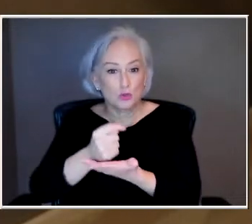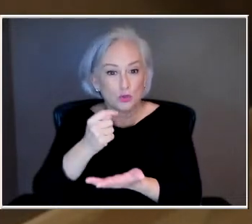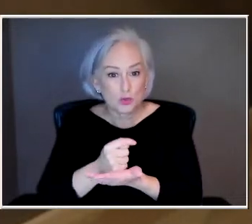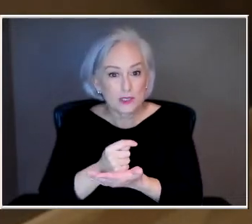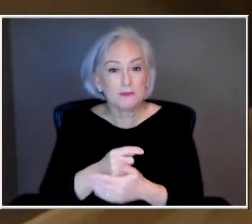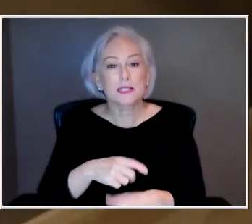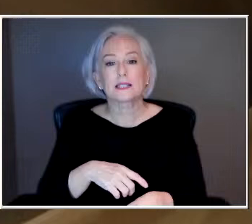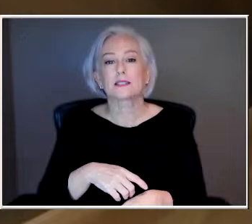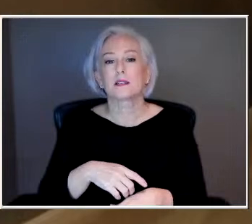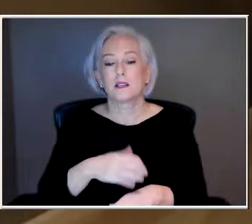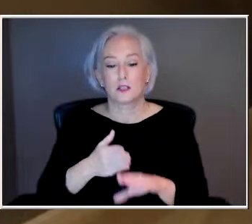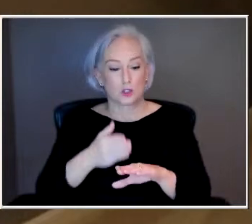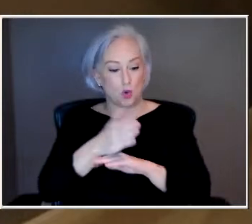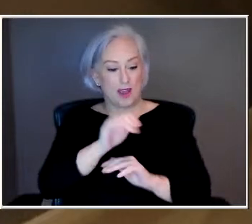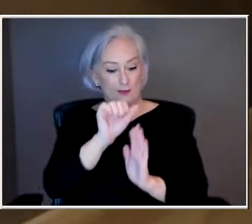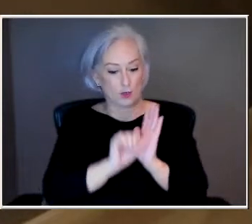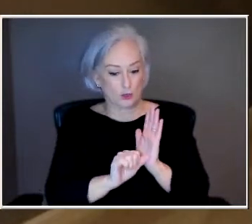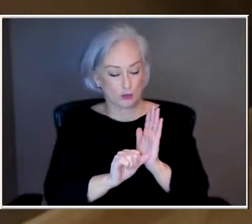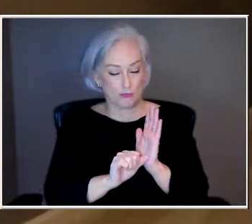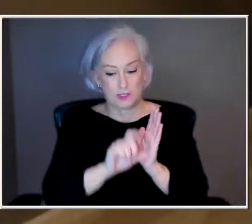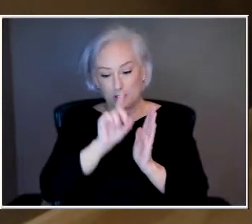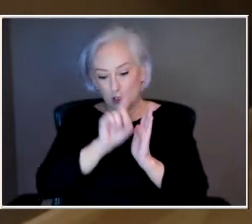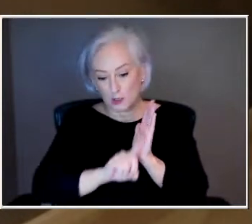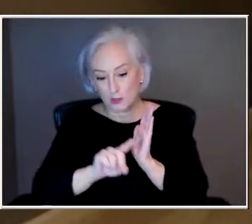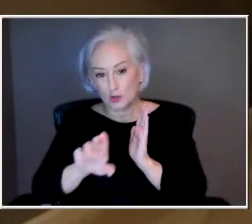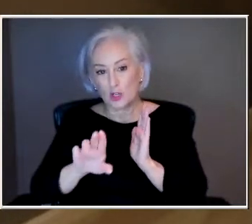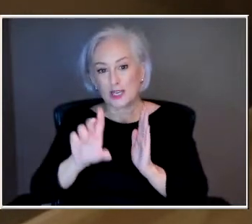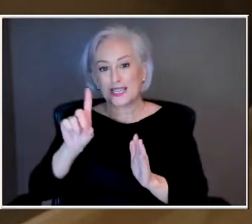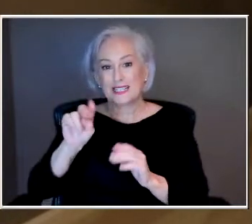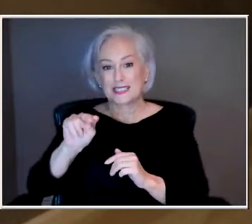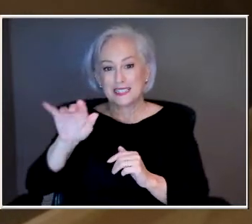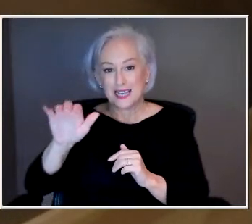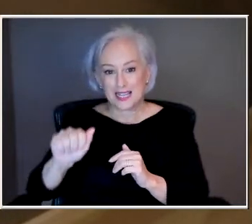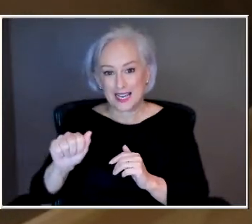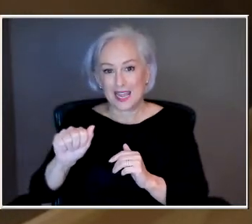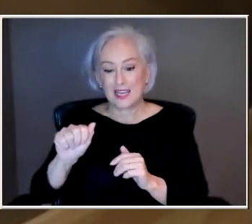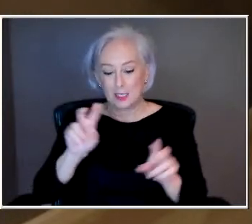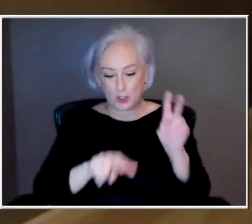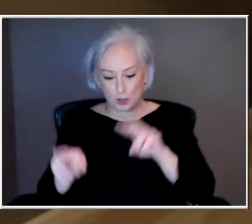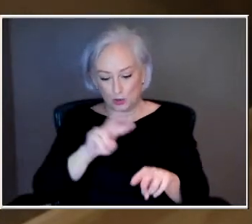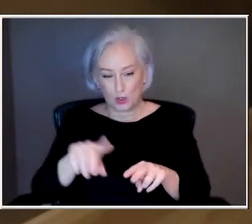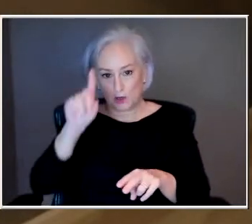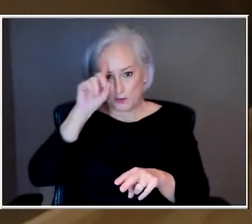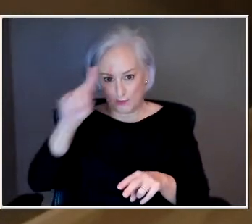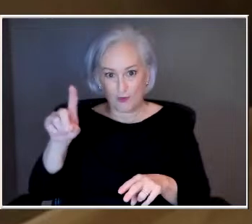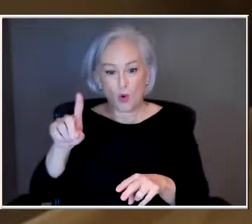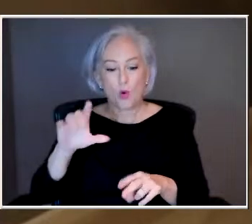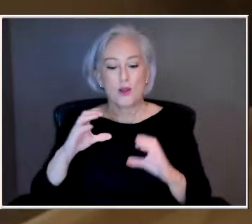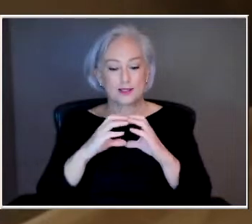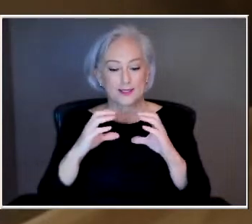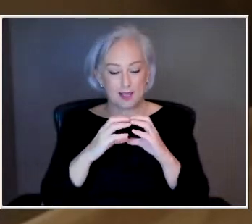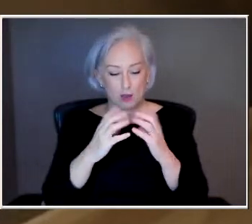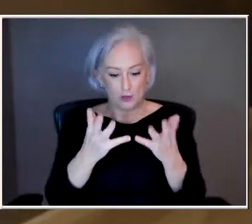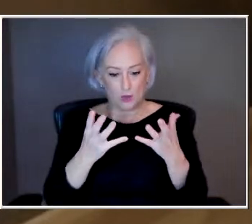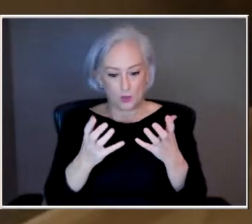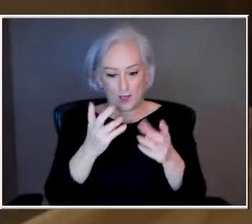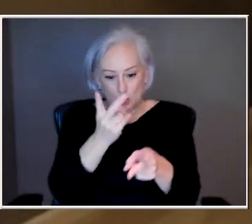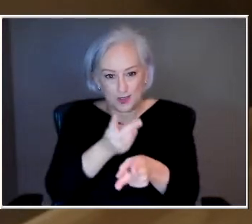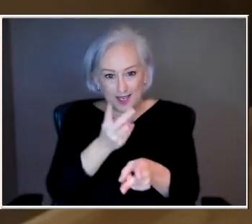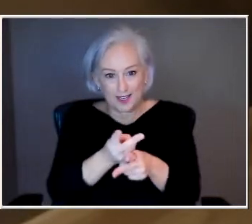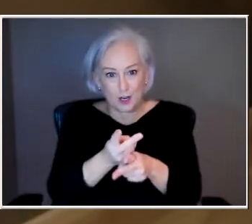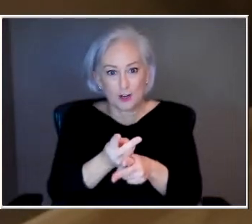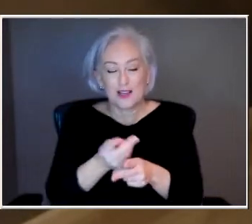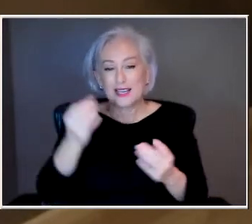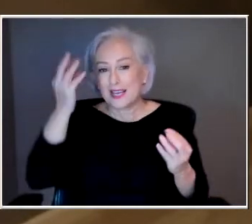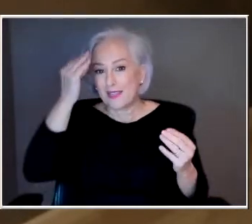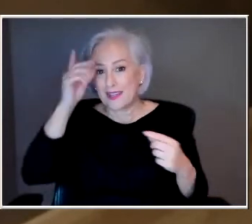checking circulating tumor DNA test to look for these circulating tumor cells that we want to take care of, and considering clinical trials such as